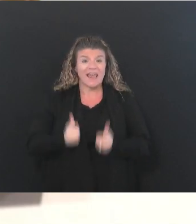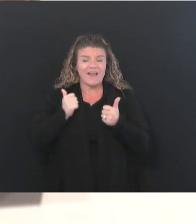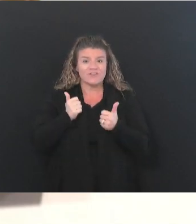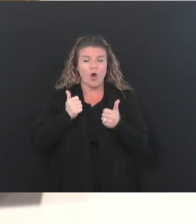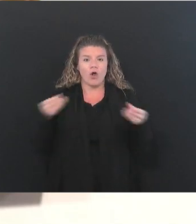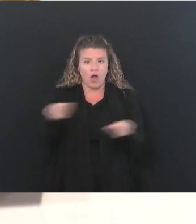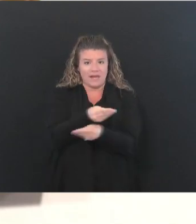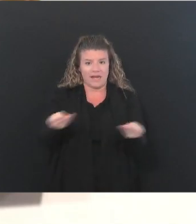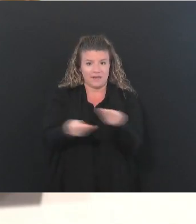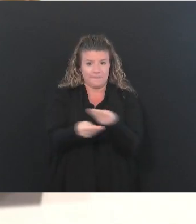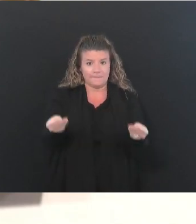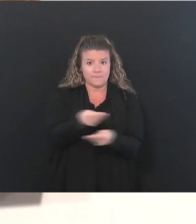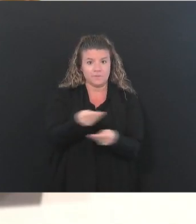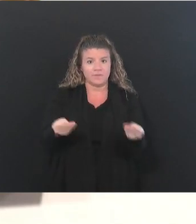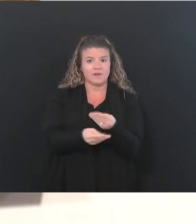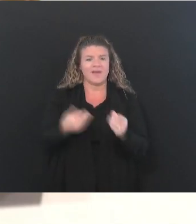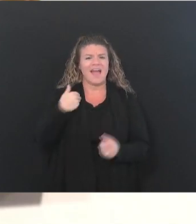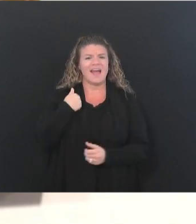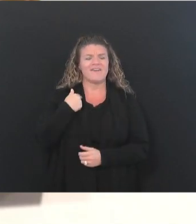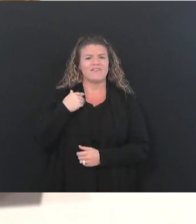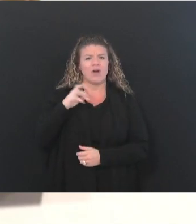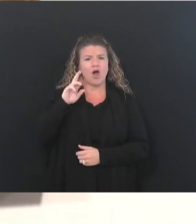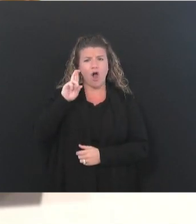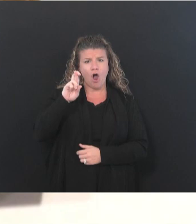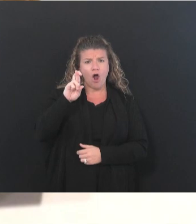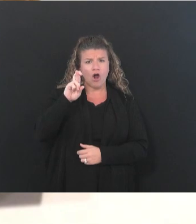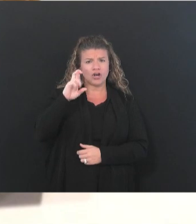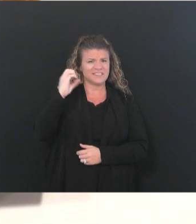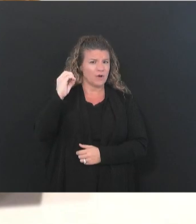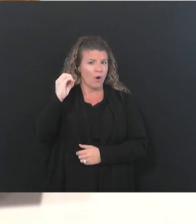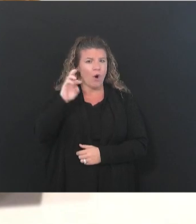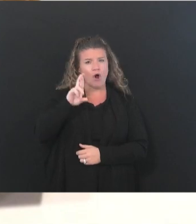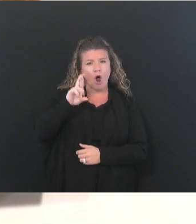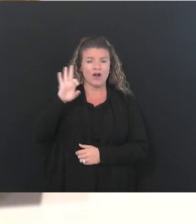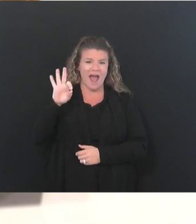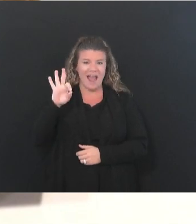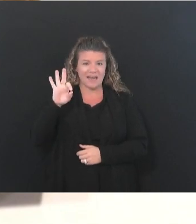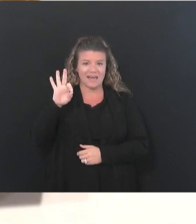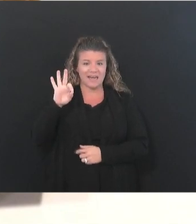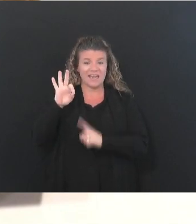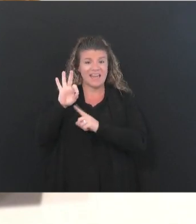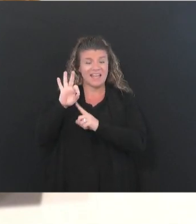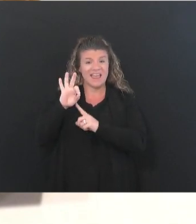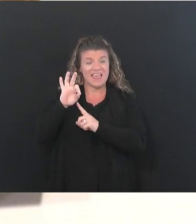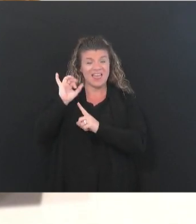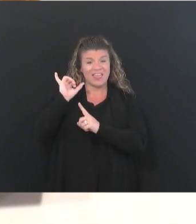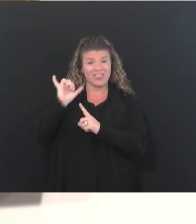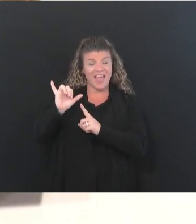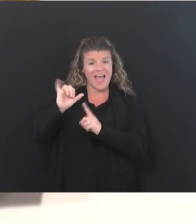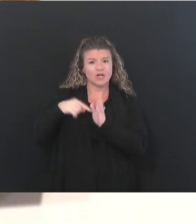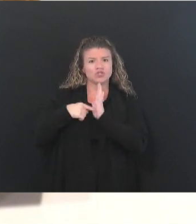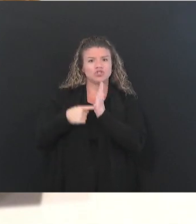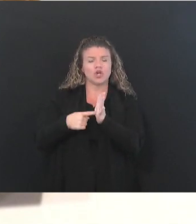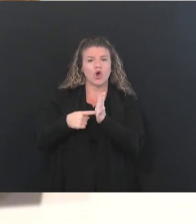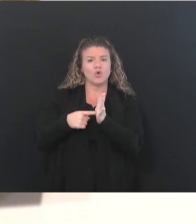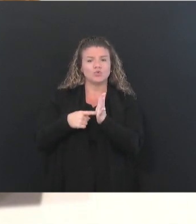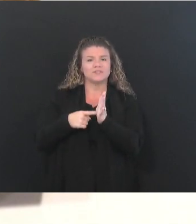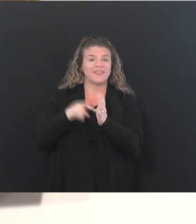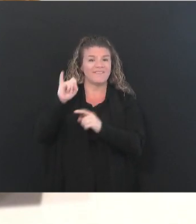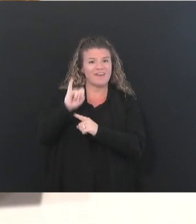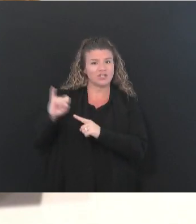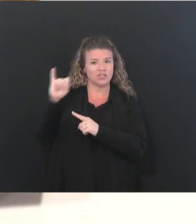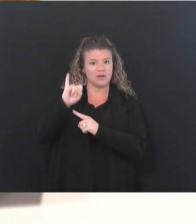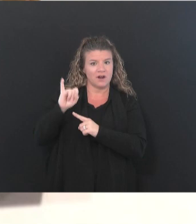the R0 or R0, which basically reflects how effective the virus is.